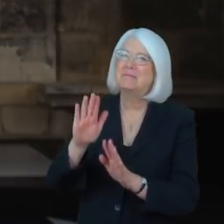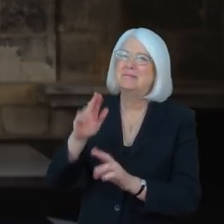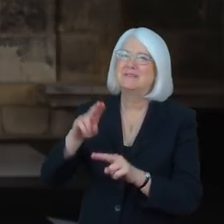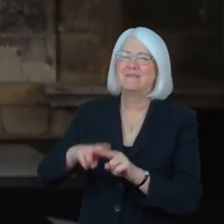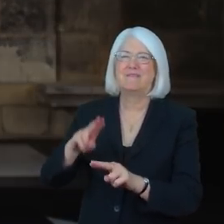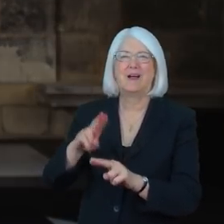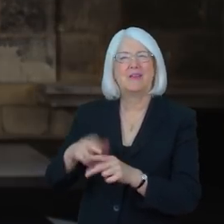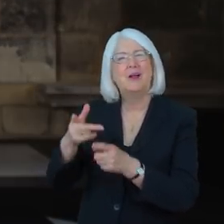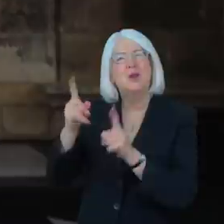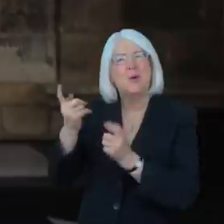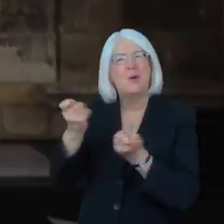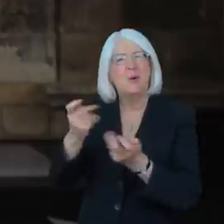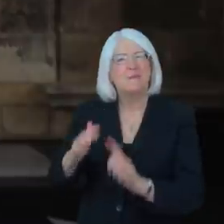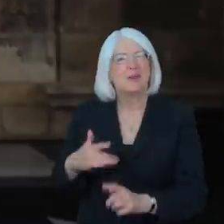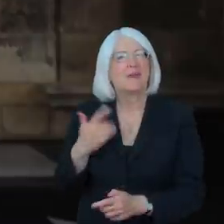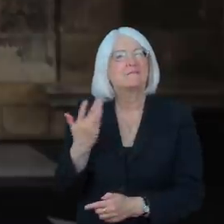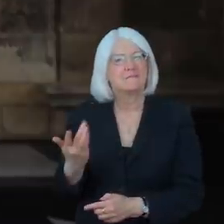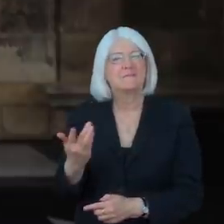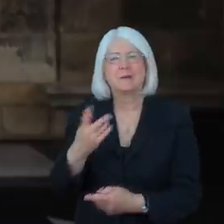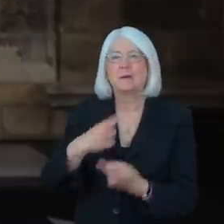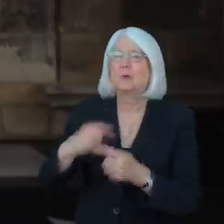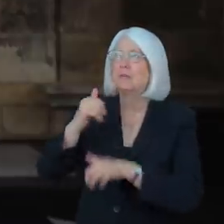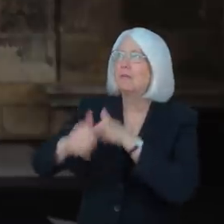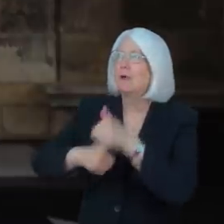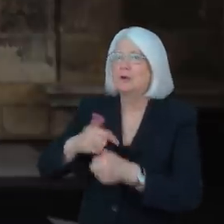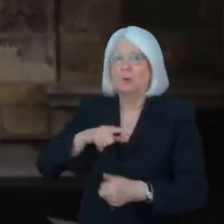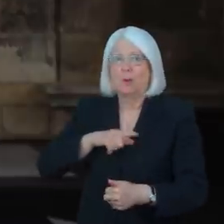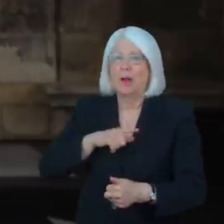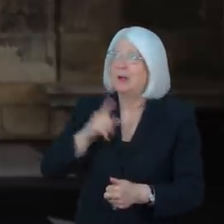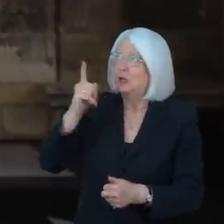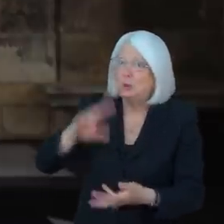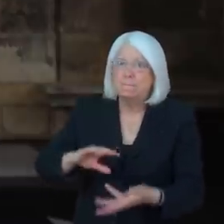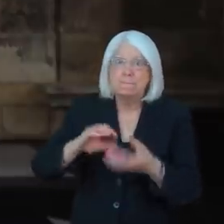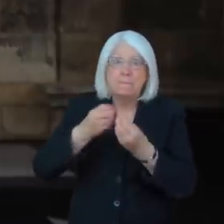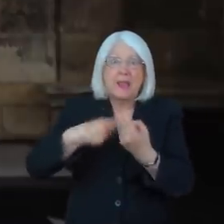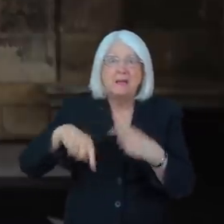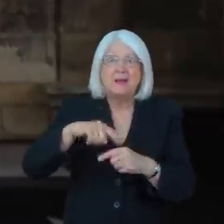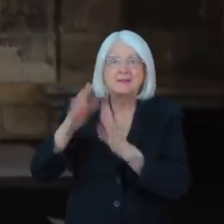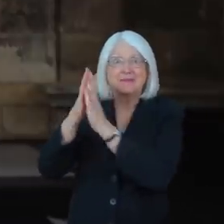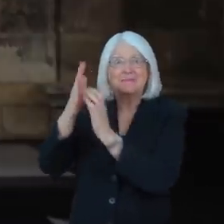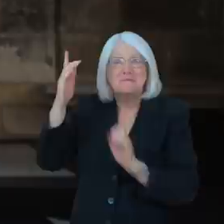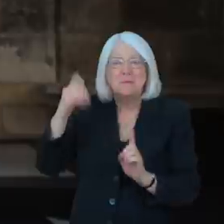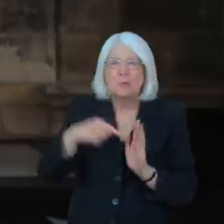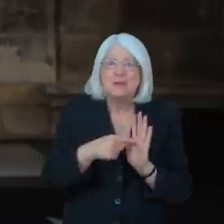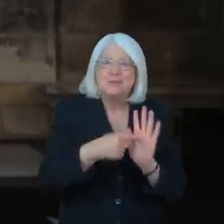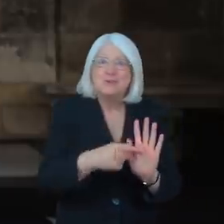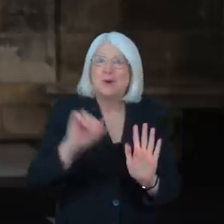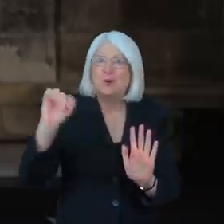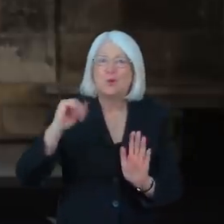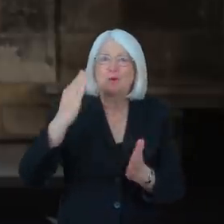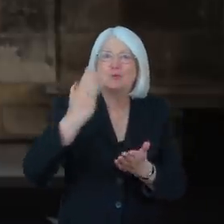Merciful Father and Lord of all life, we praise you that we are made in your image and reflect your truth and light.